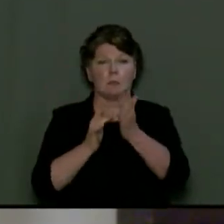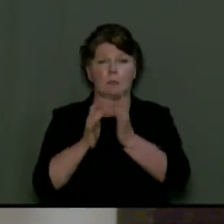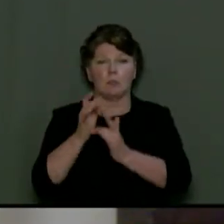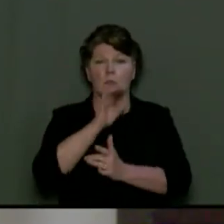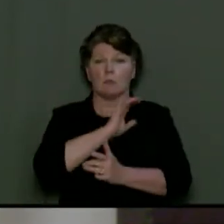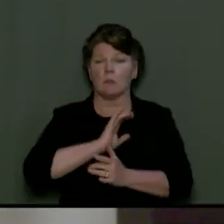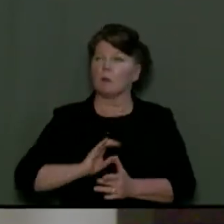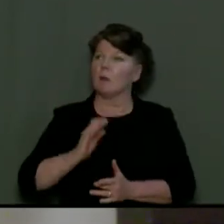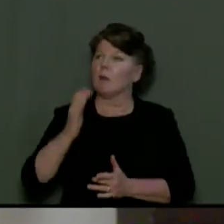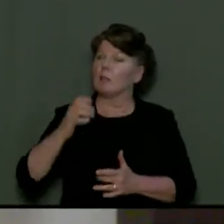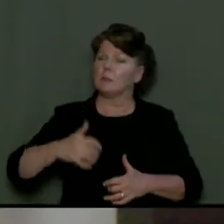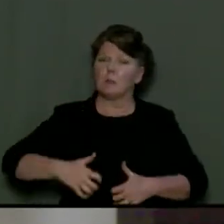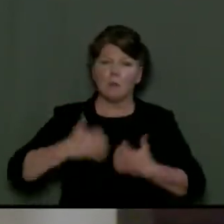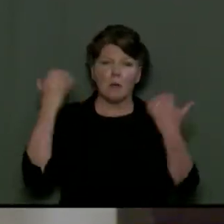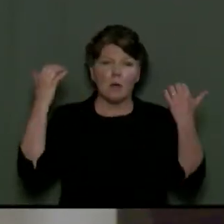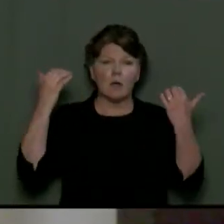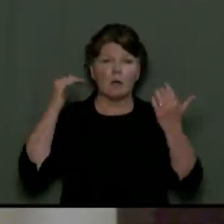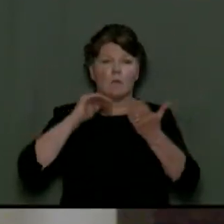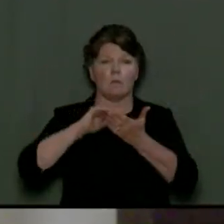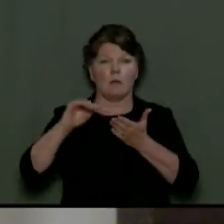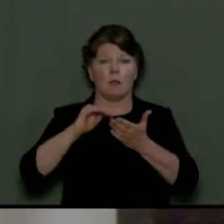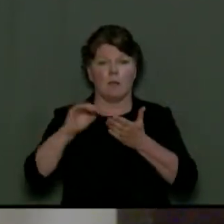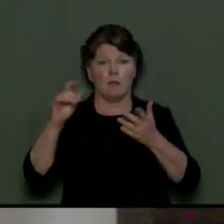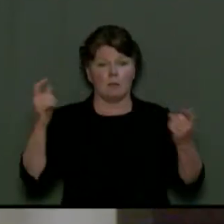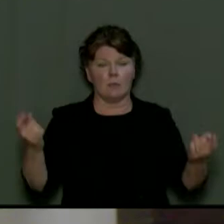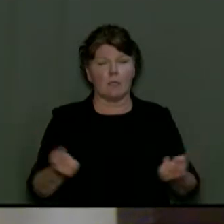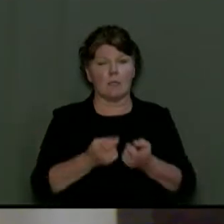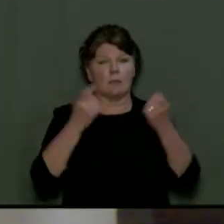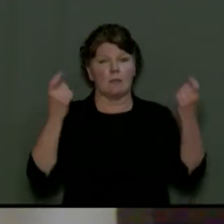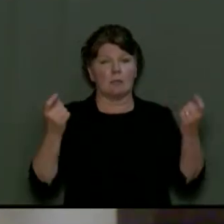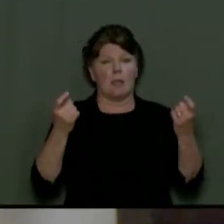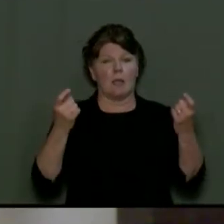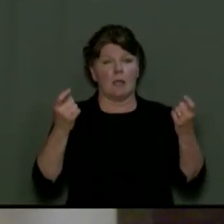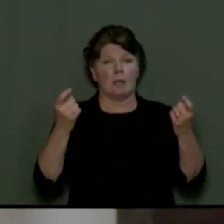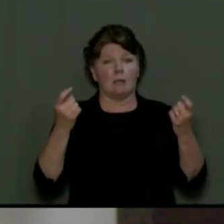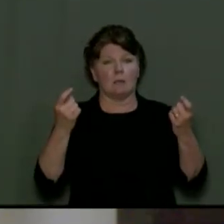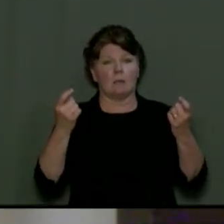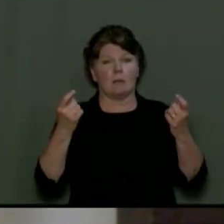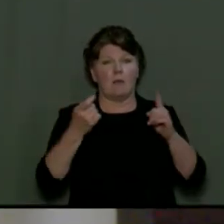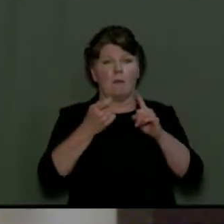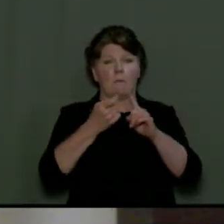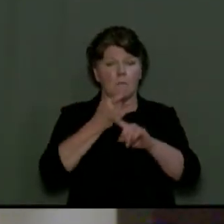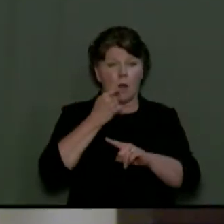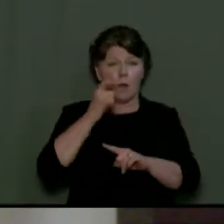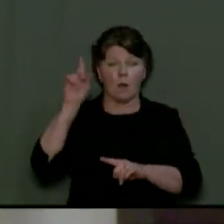hostile to the forgiveness of sins that comes exclusively